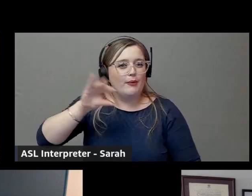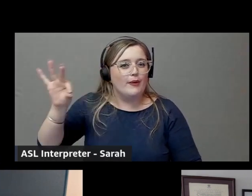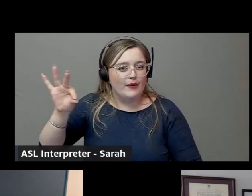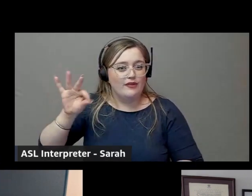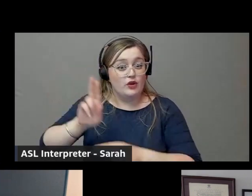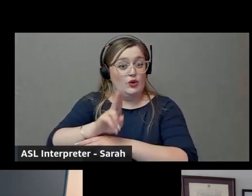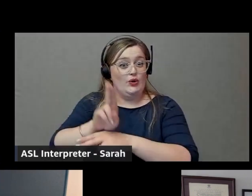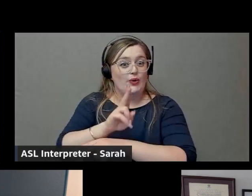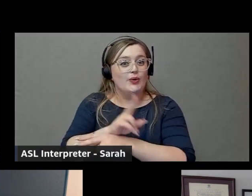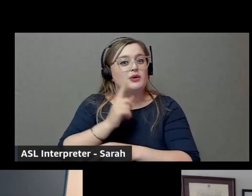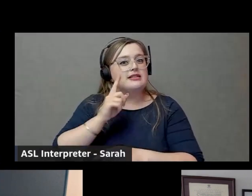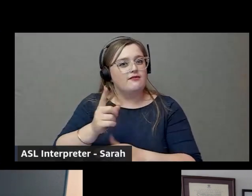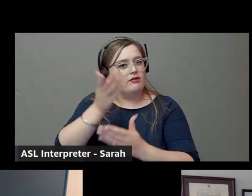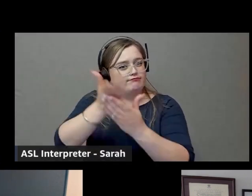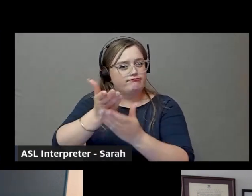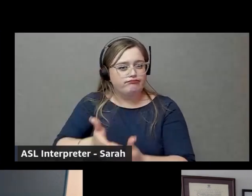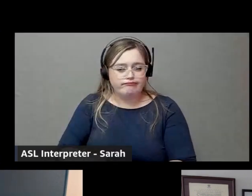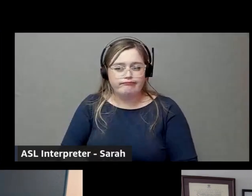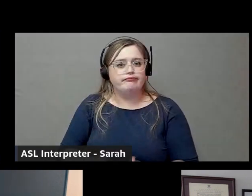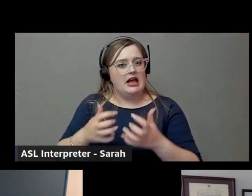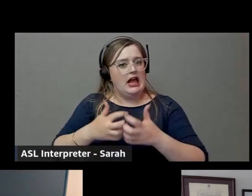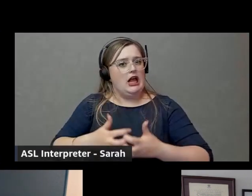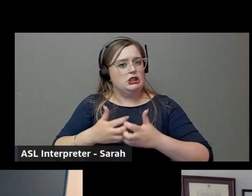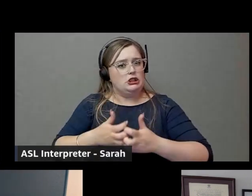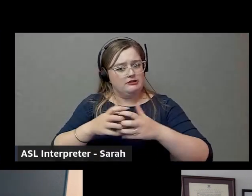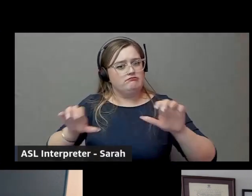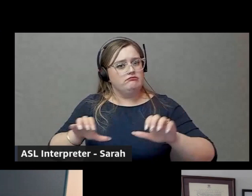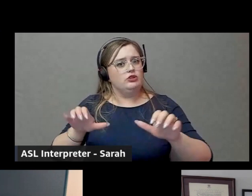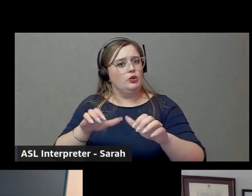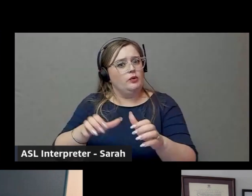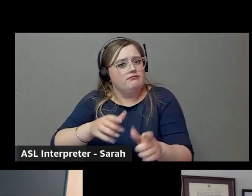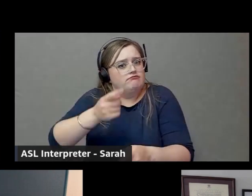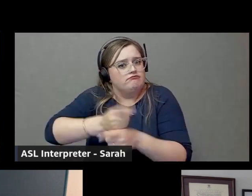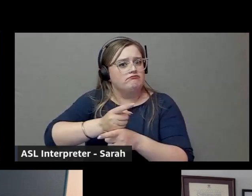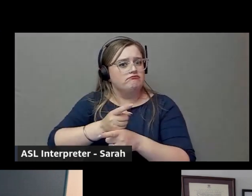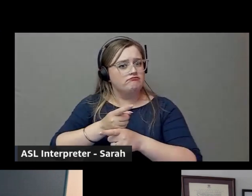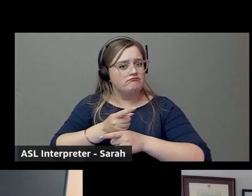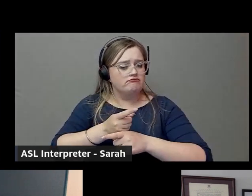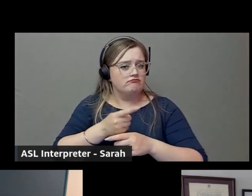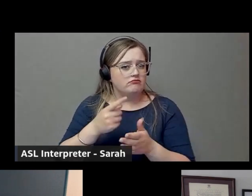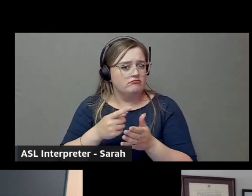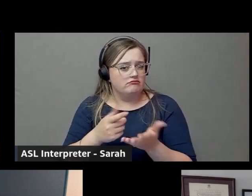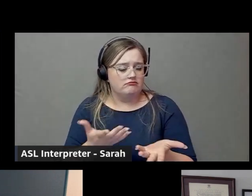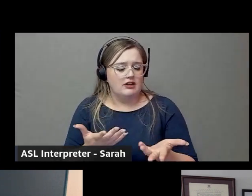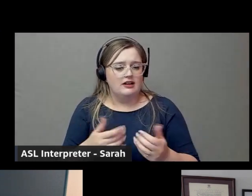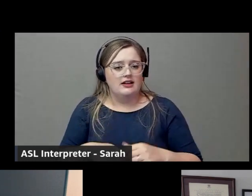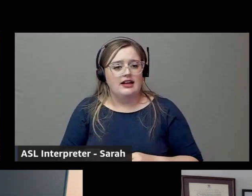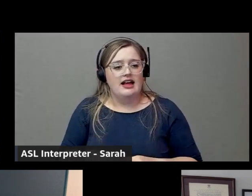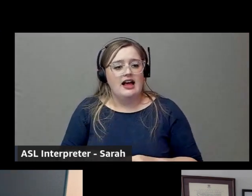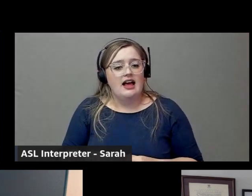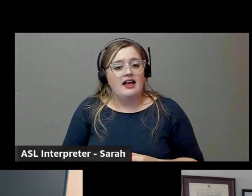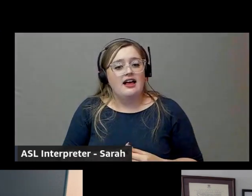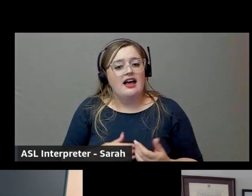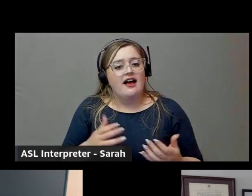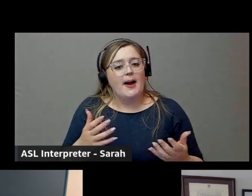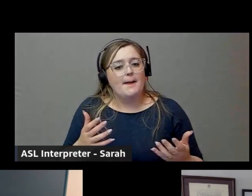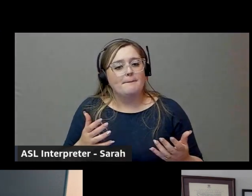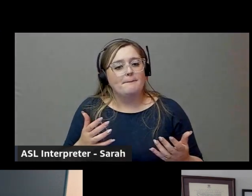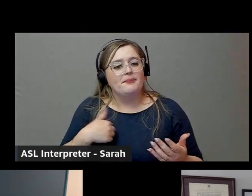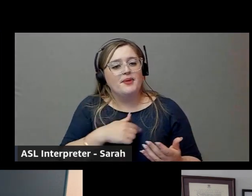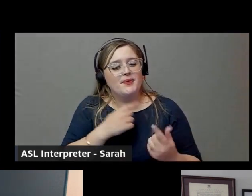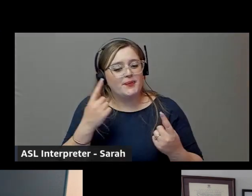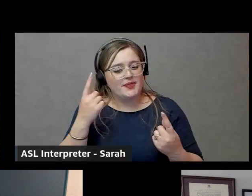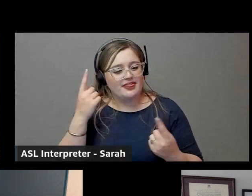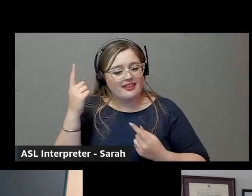that the engine does what it says it will do. And we think about,